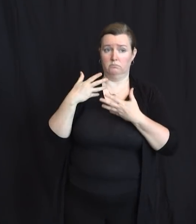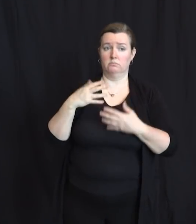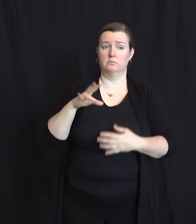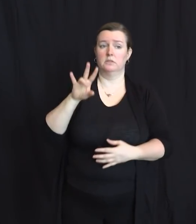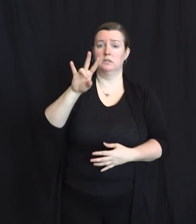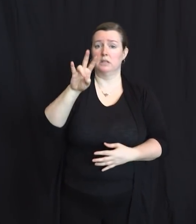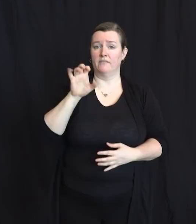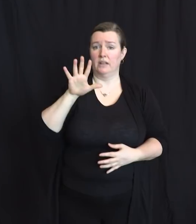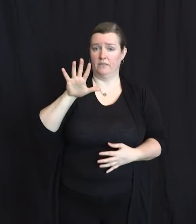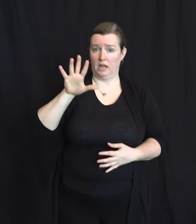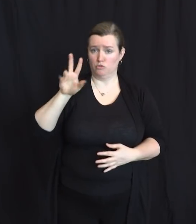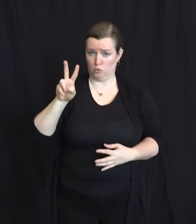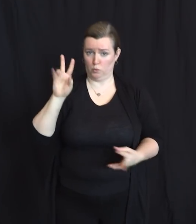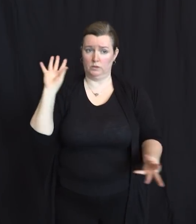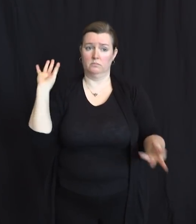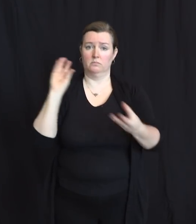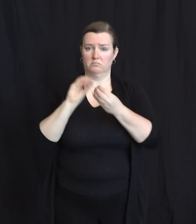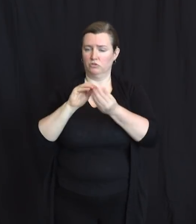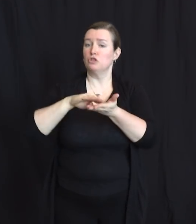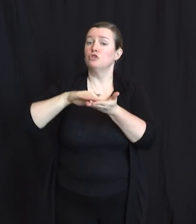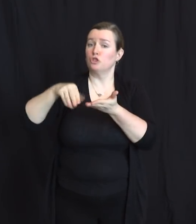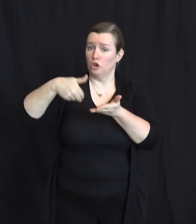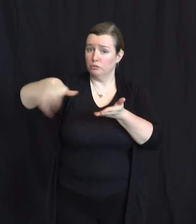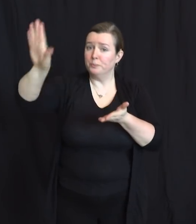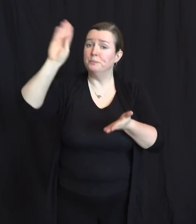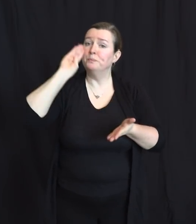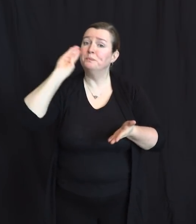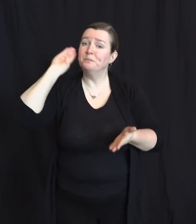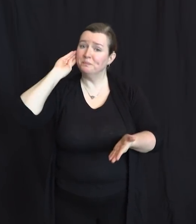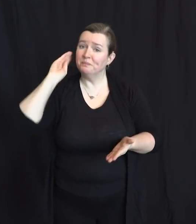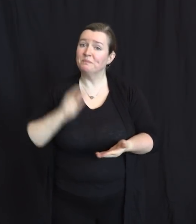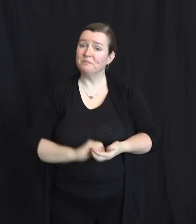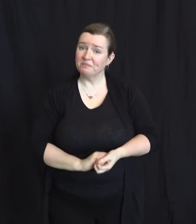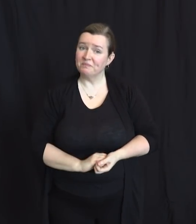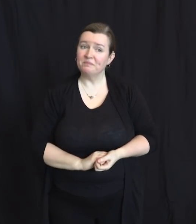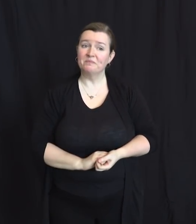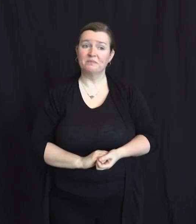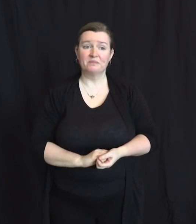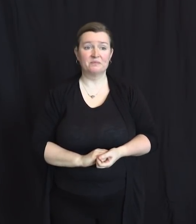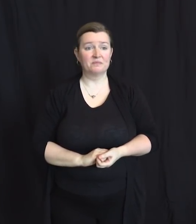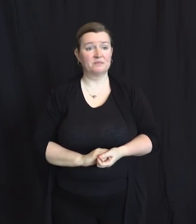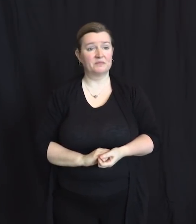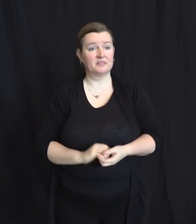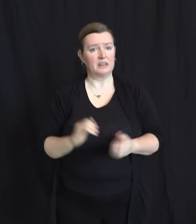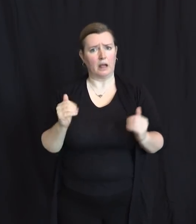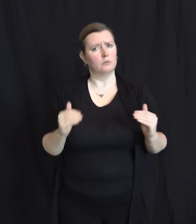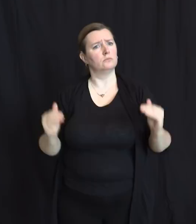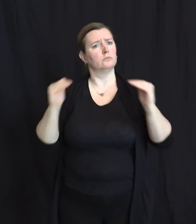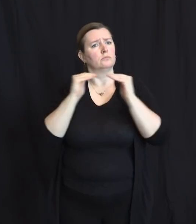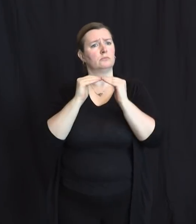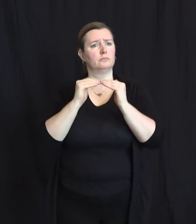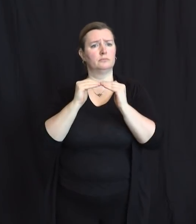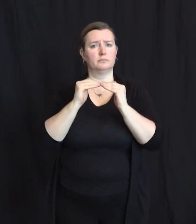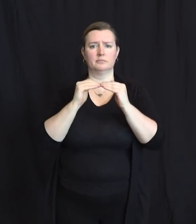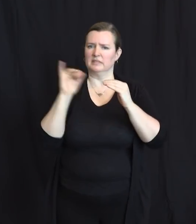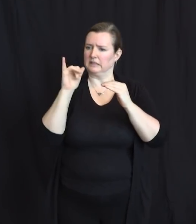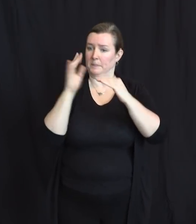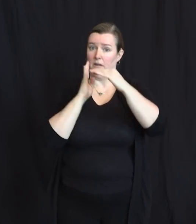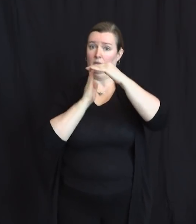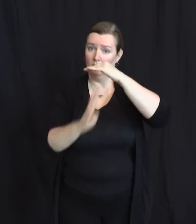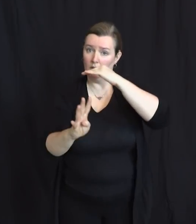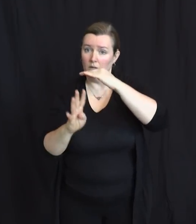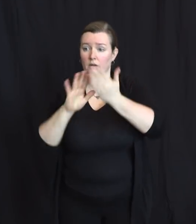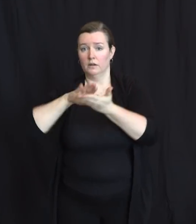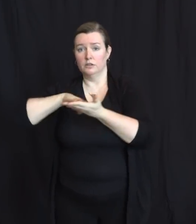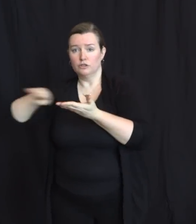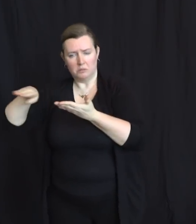752 total discharges, also equal to new admittances. However, even